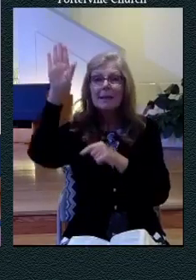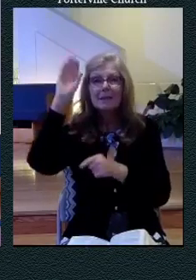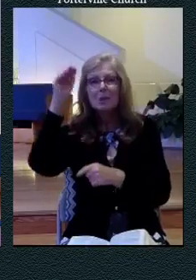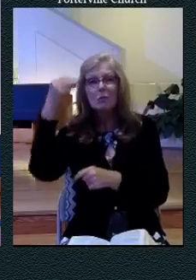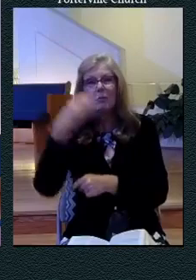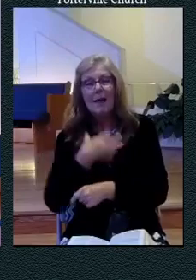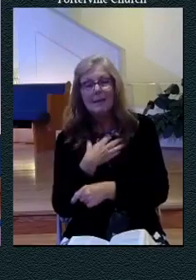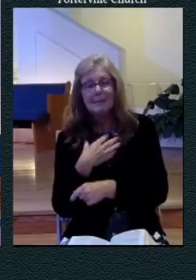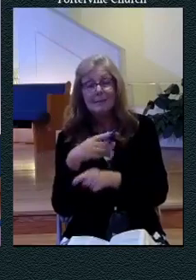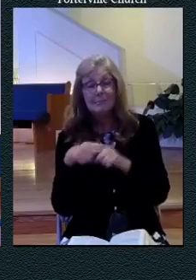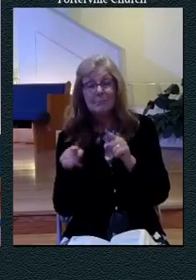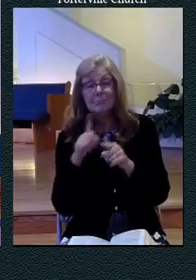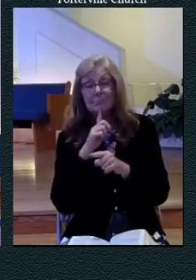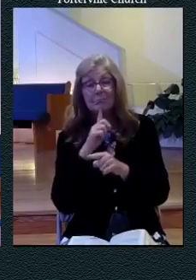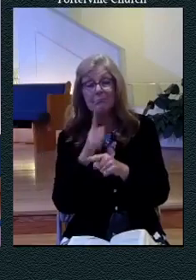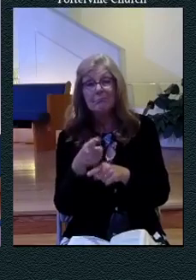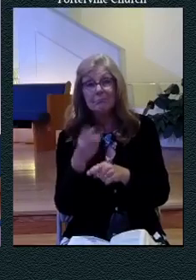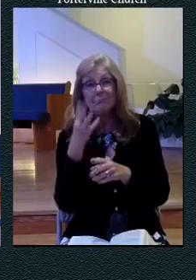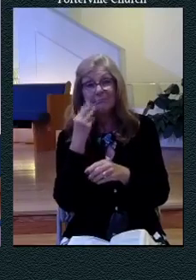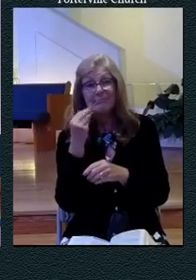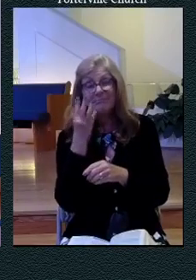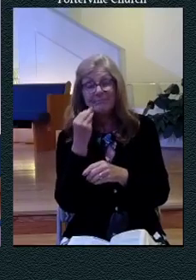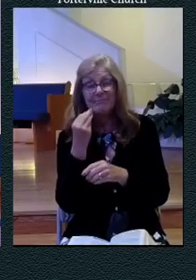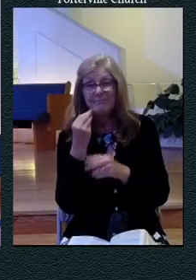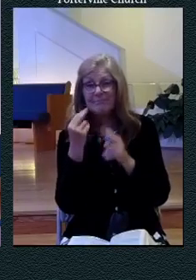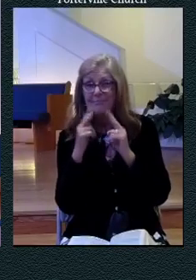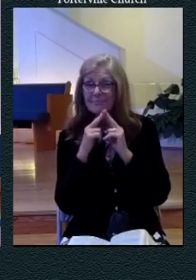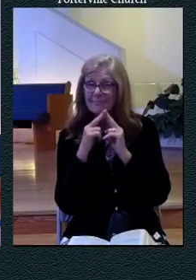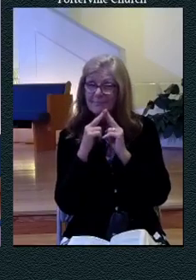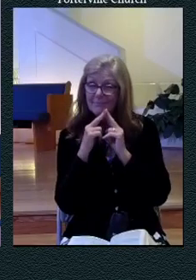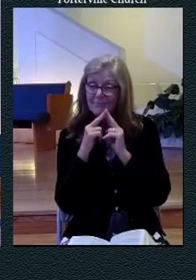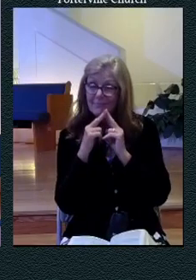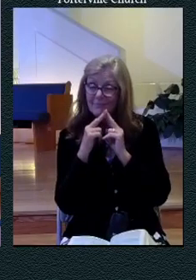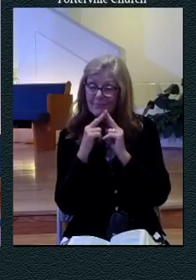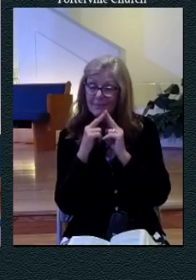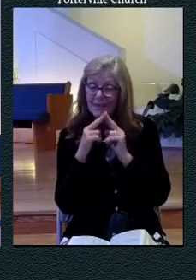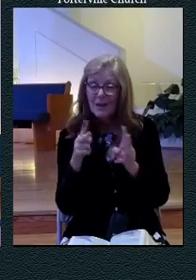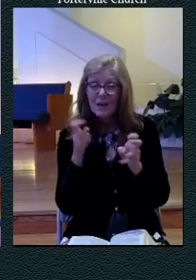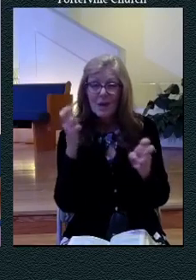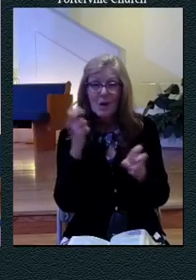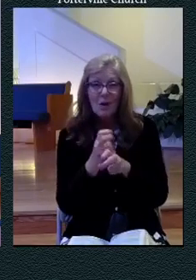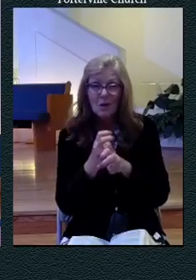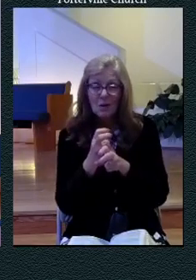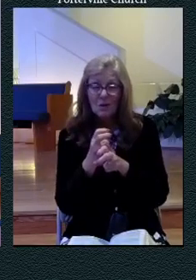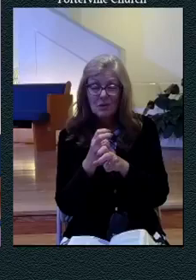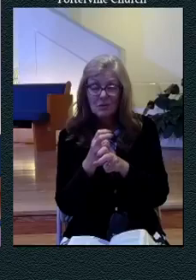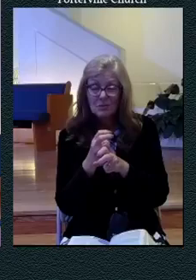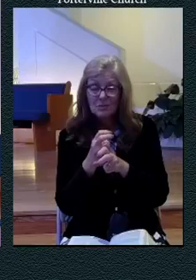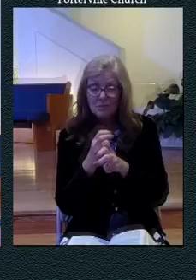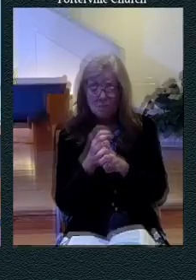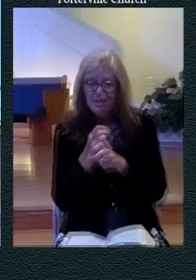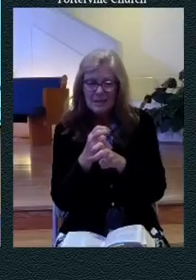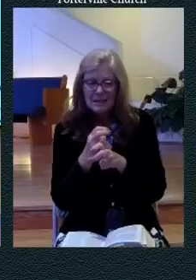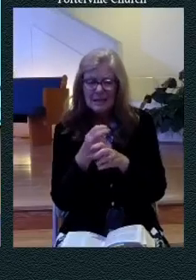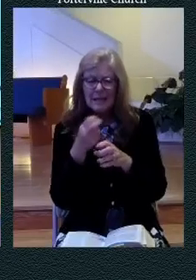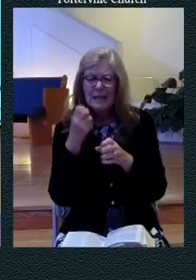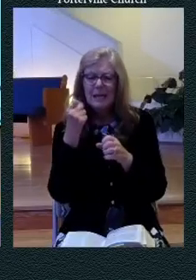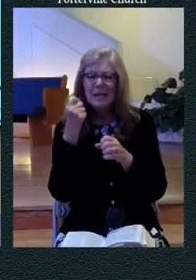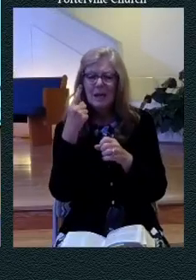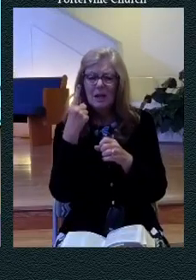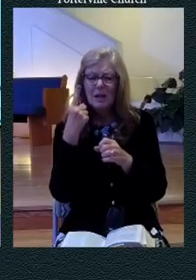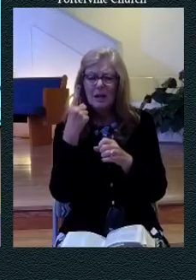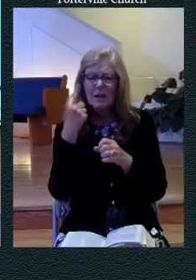actual experience, it can be so hard to get a hold of that in a way that it rings true and goes from the